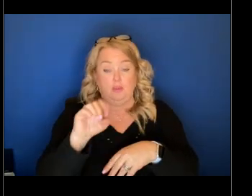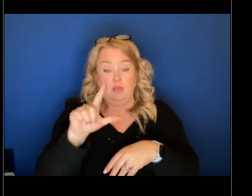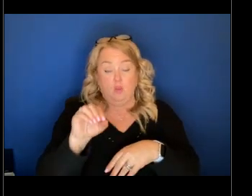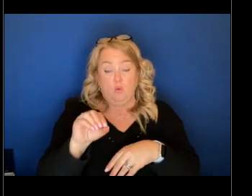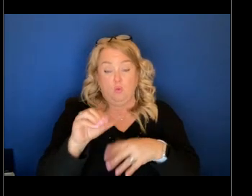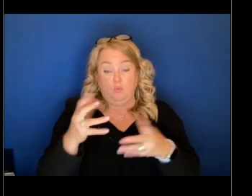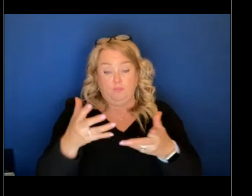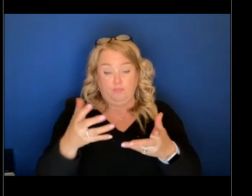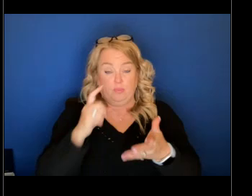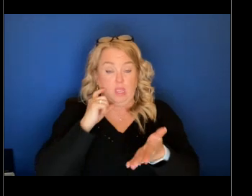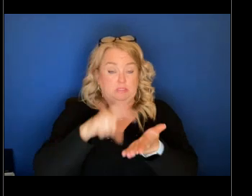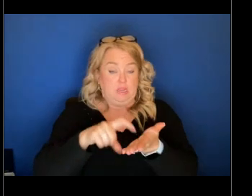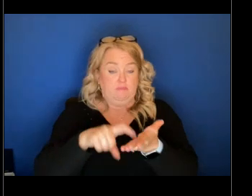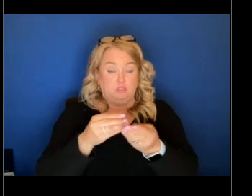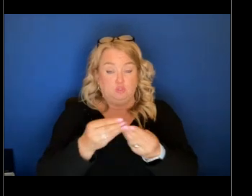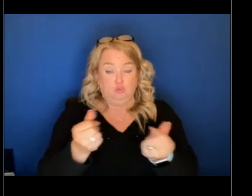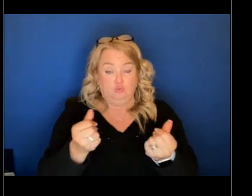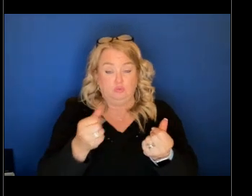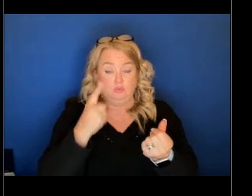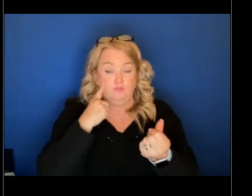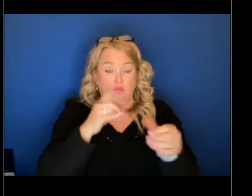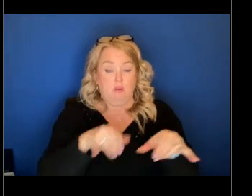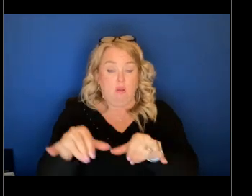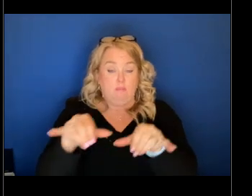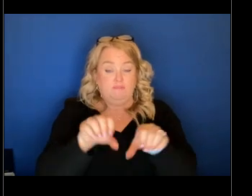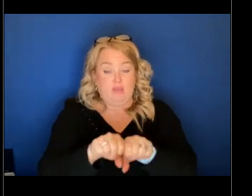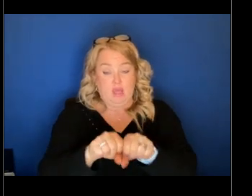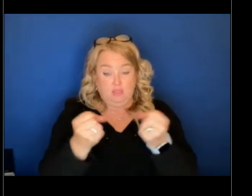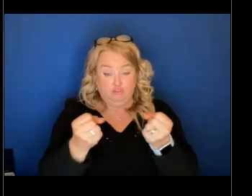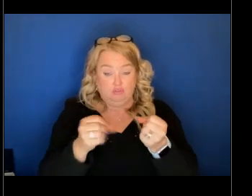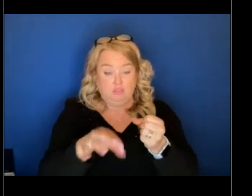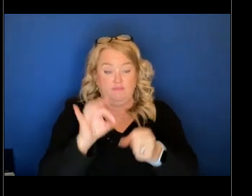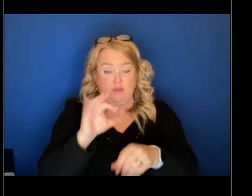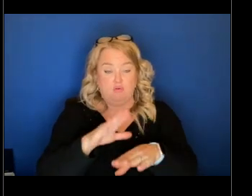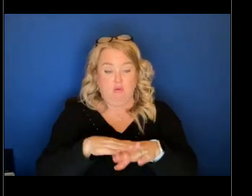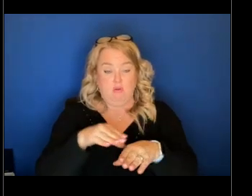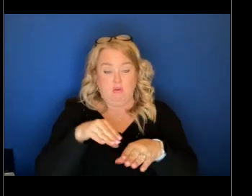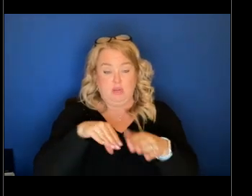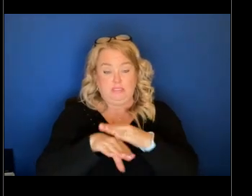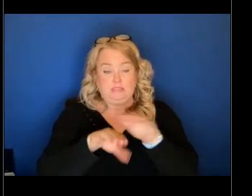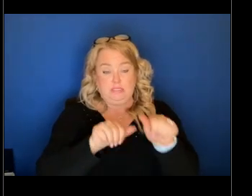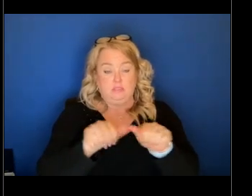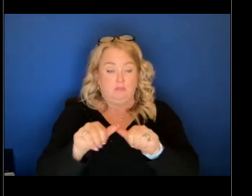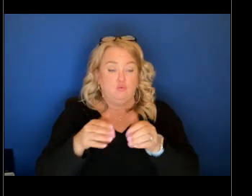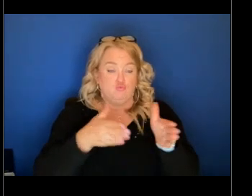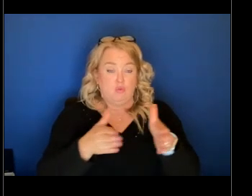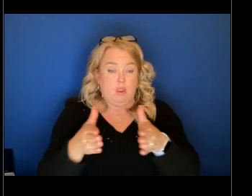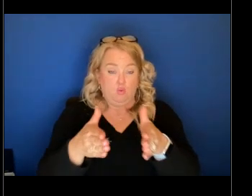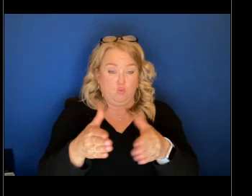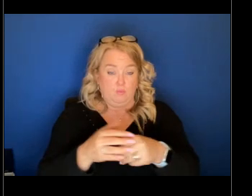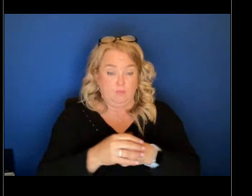ELO, identify solutions to common violations found on an accessible route.